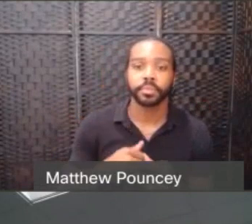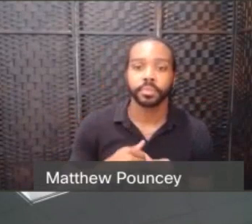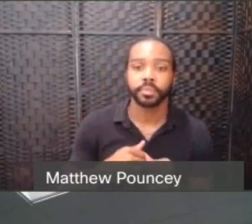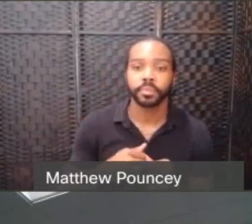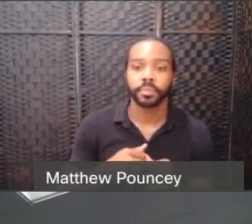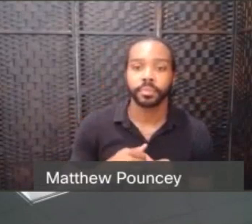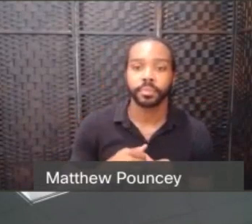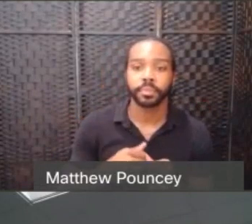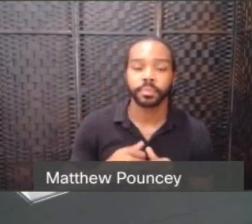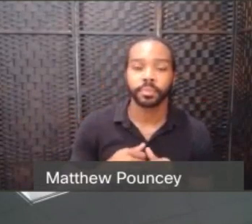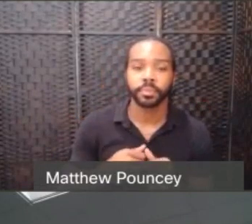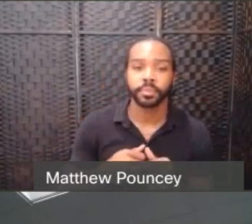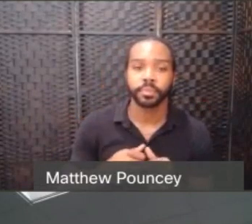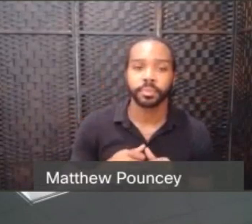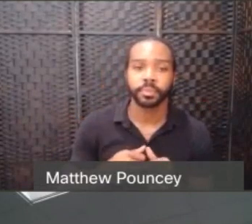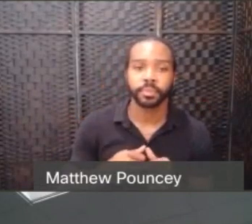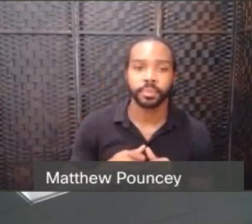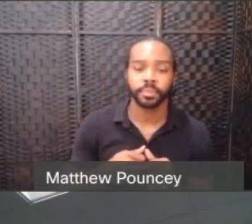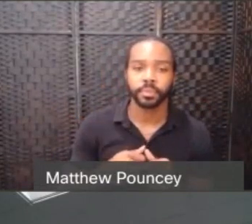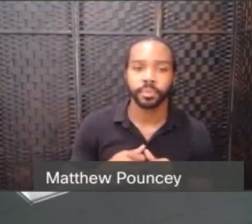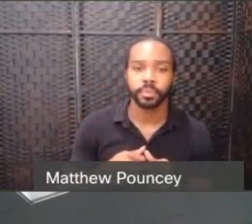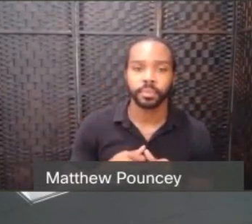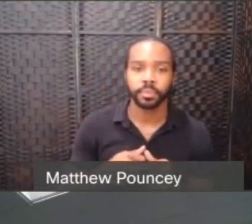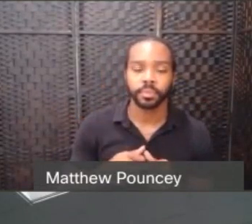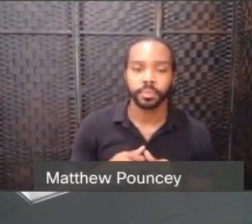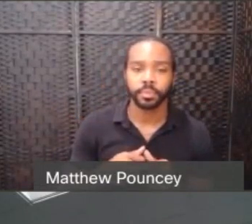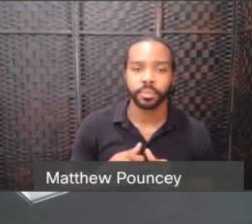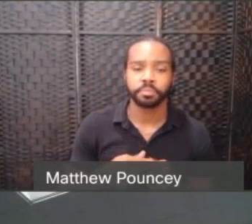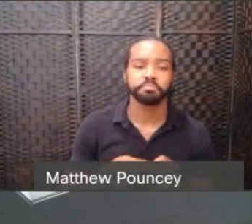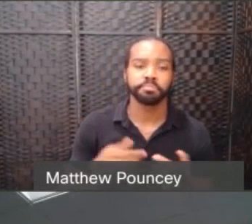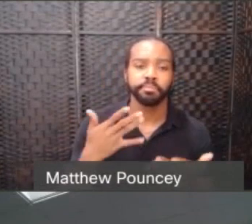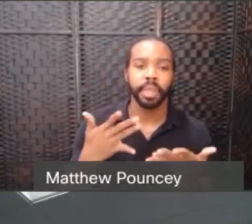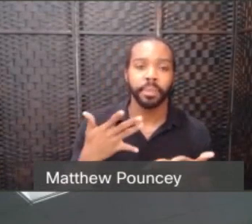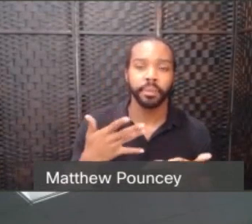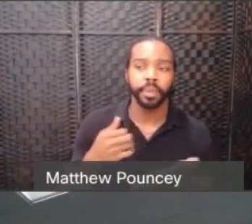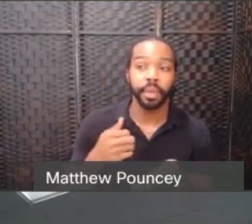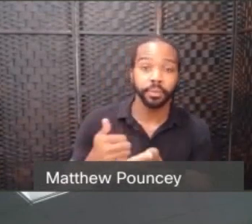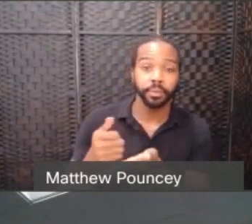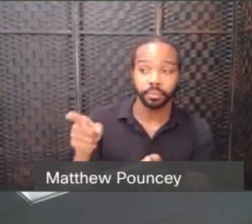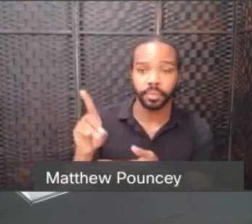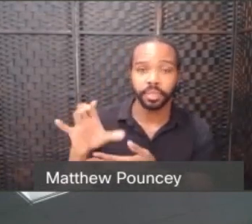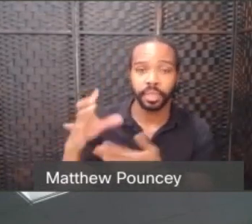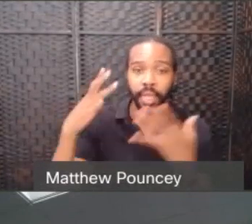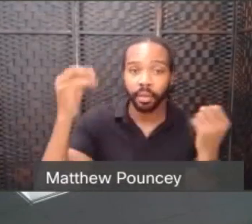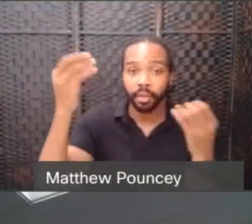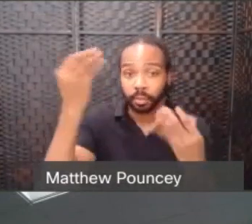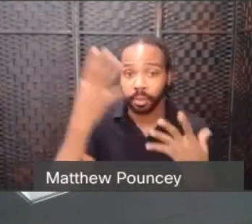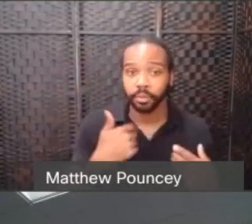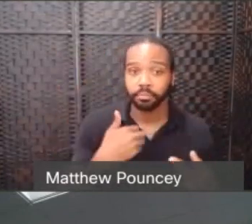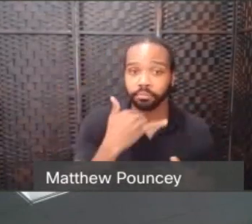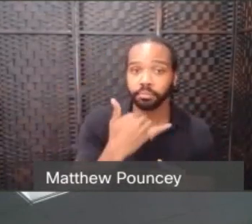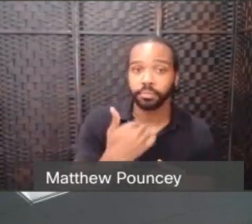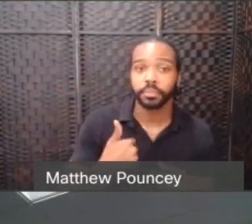what may be helpful, and you all at DC Health can correct me, when you all are